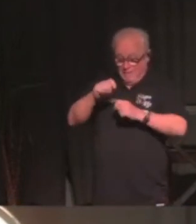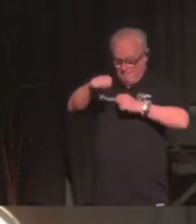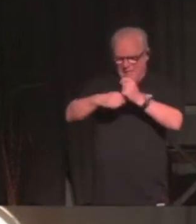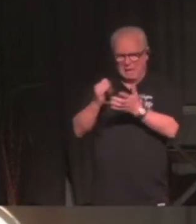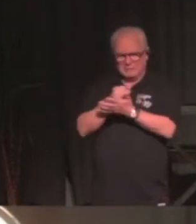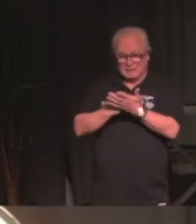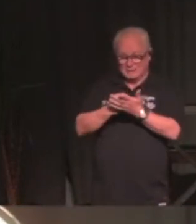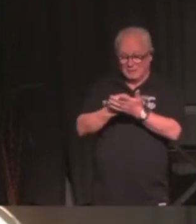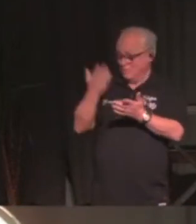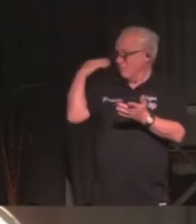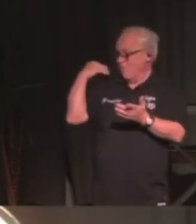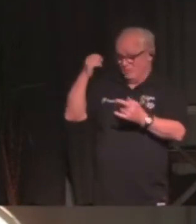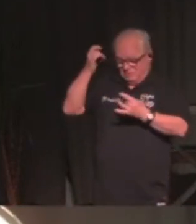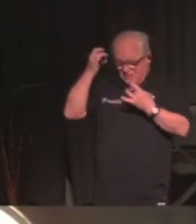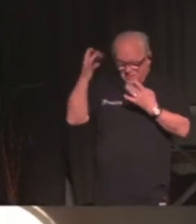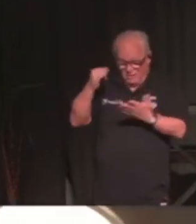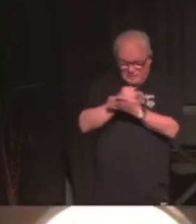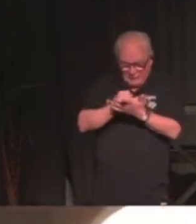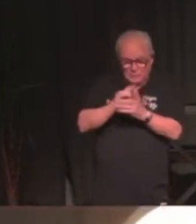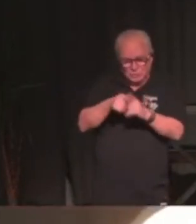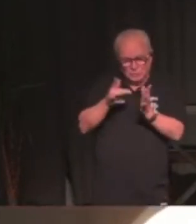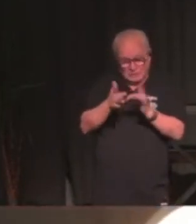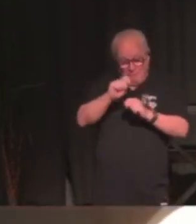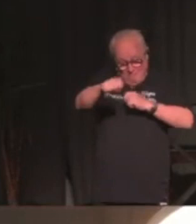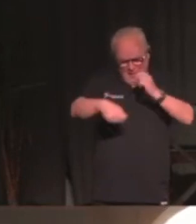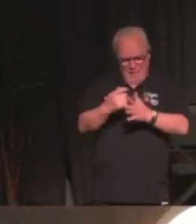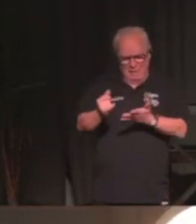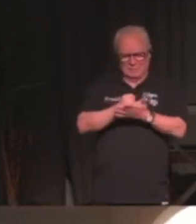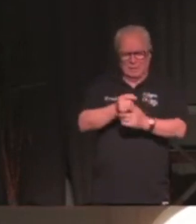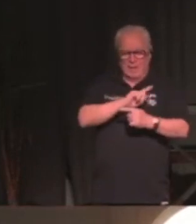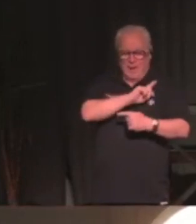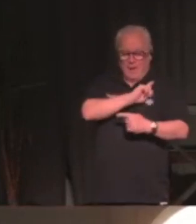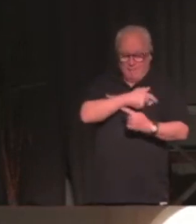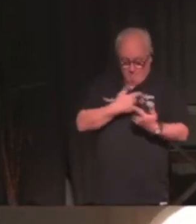who knew no sin, and he stepped into my shoes to become me.